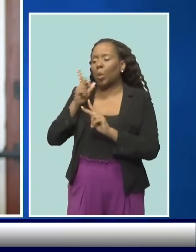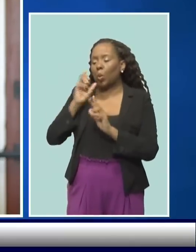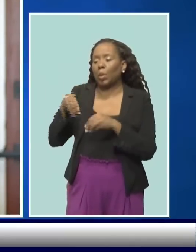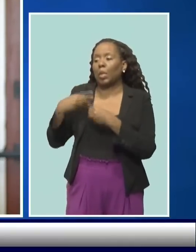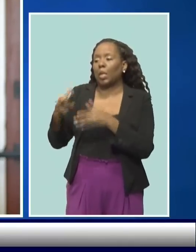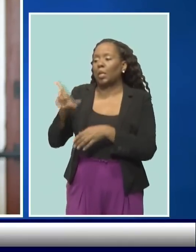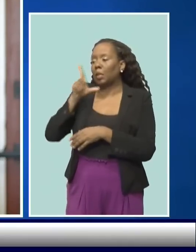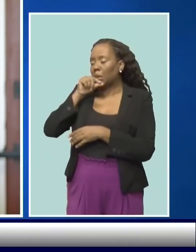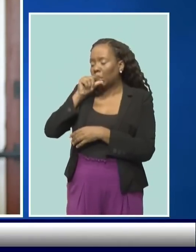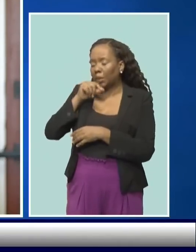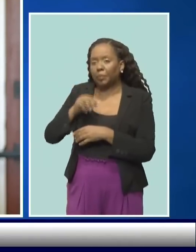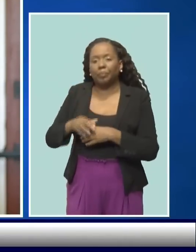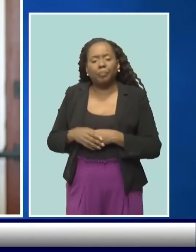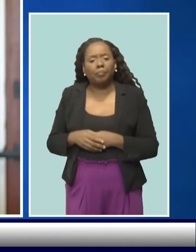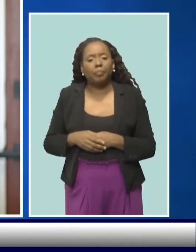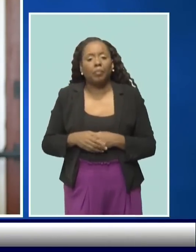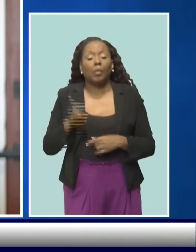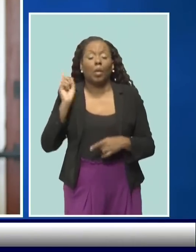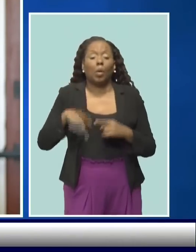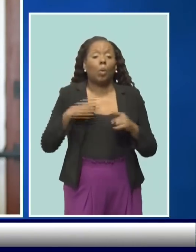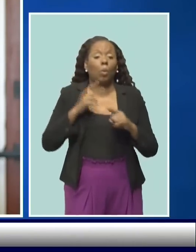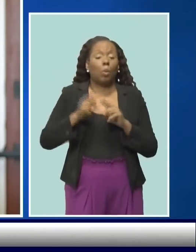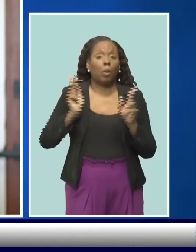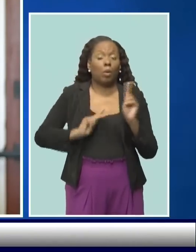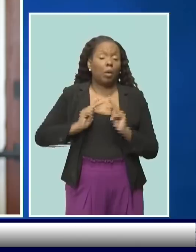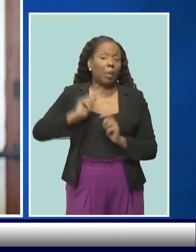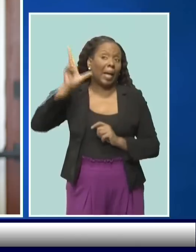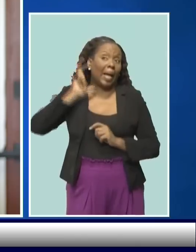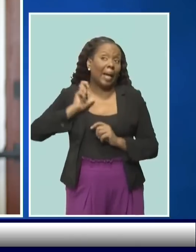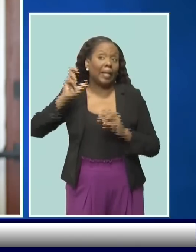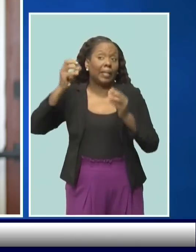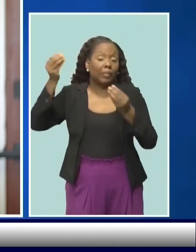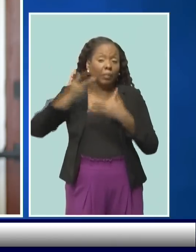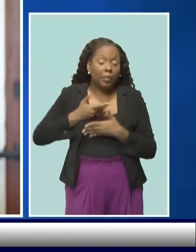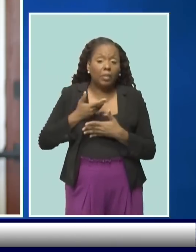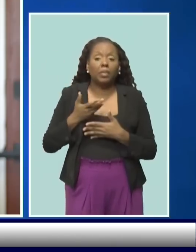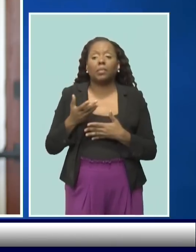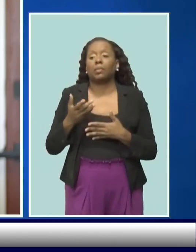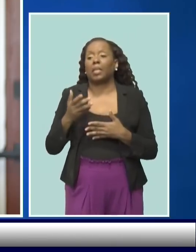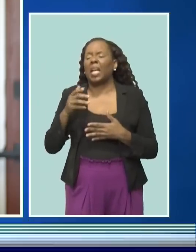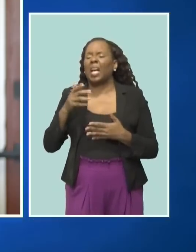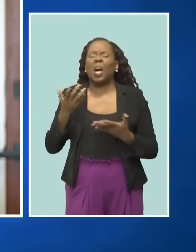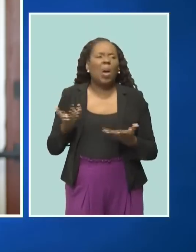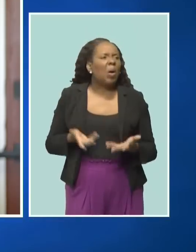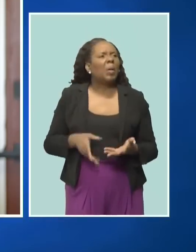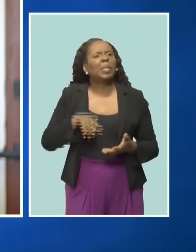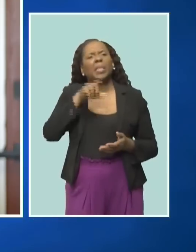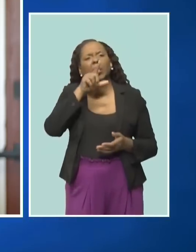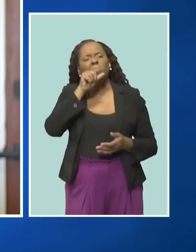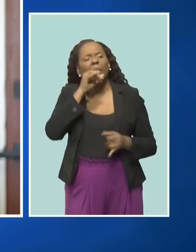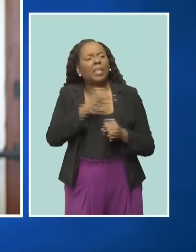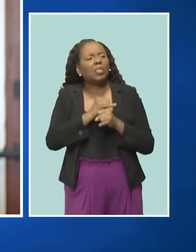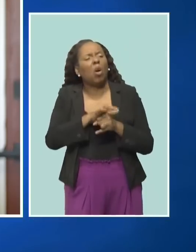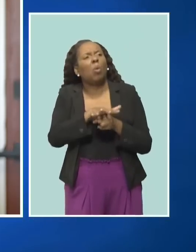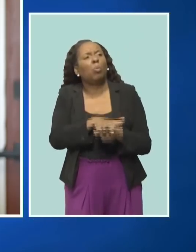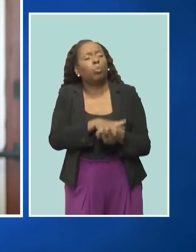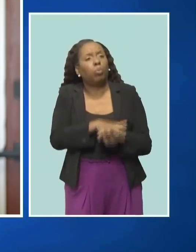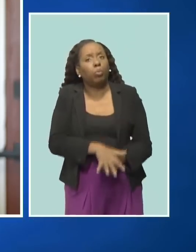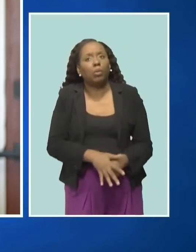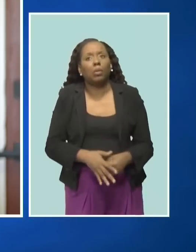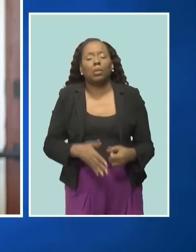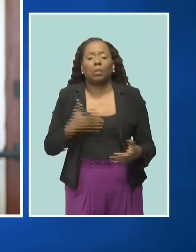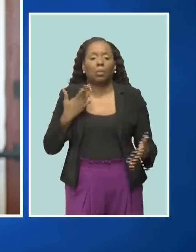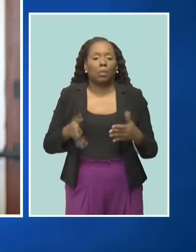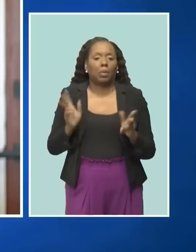to suggest that the poultry industry is under pressure, you will find that people may store